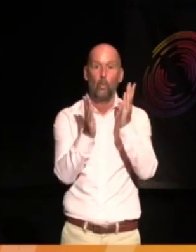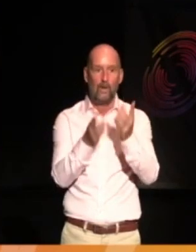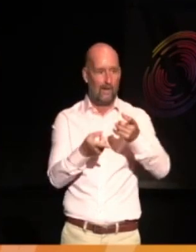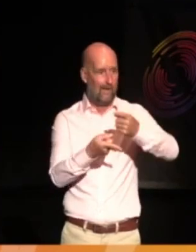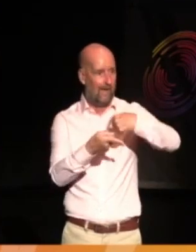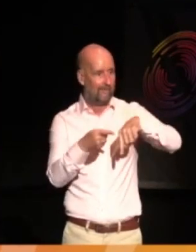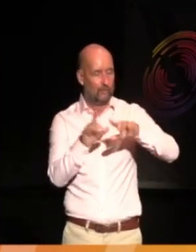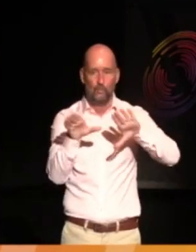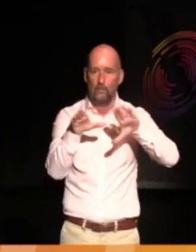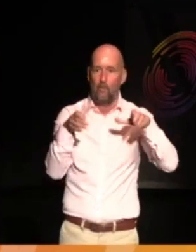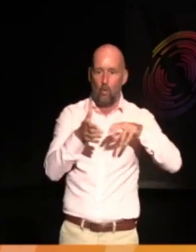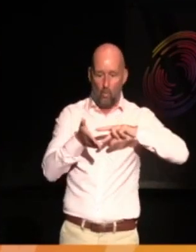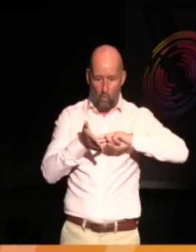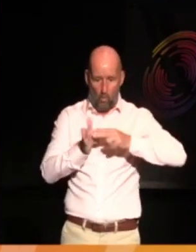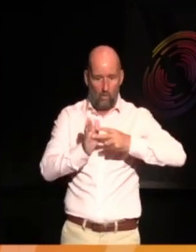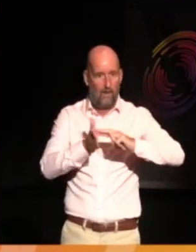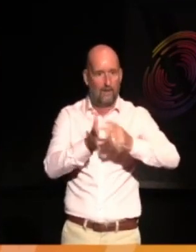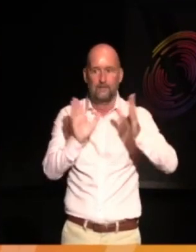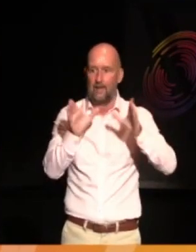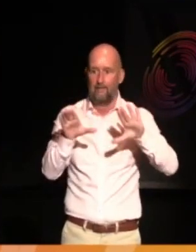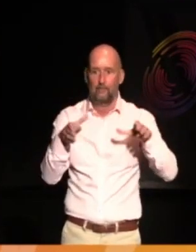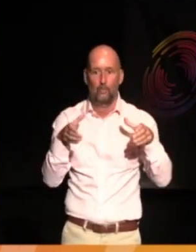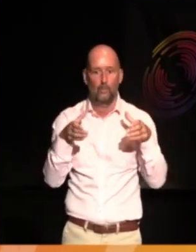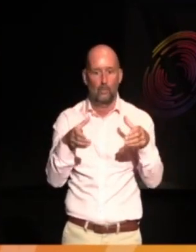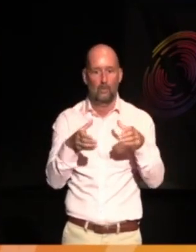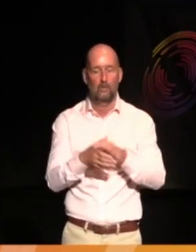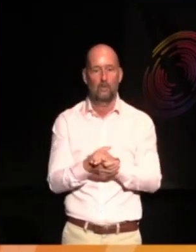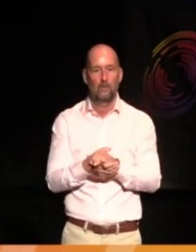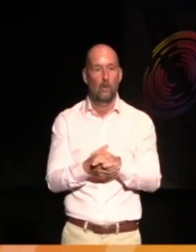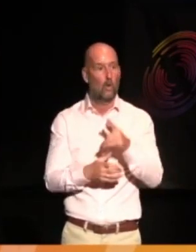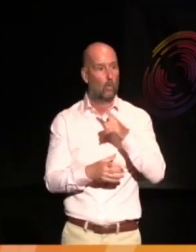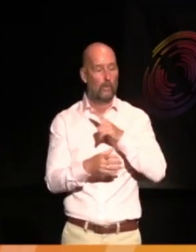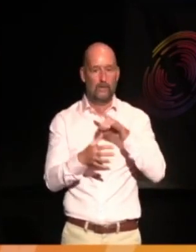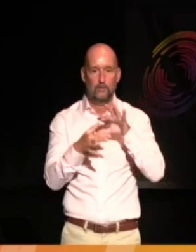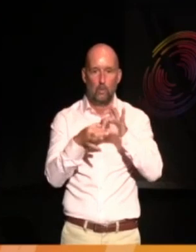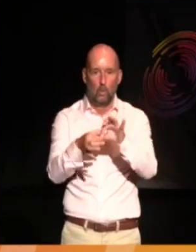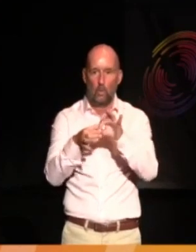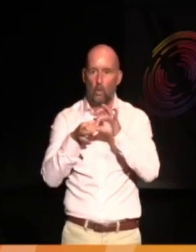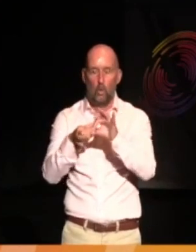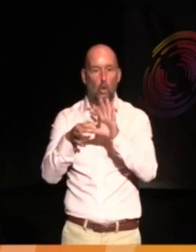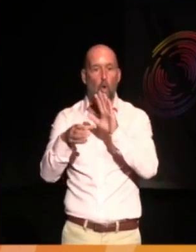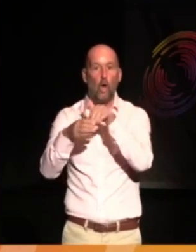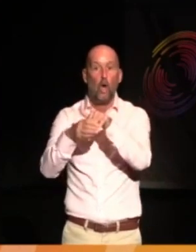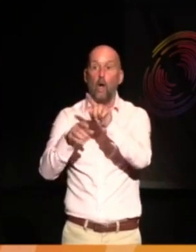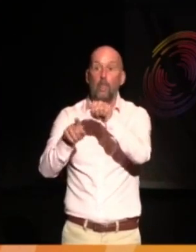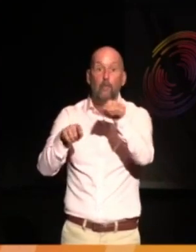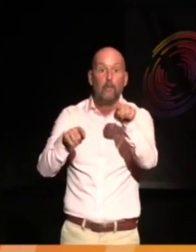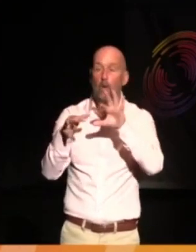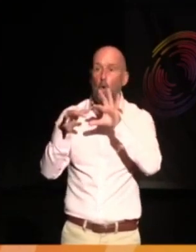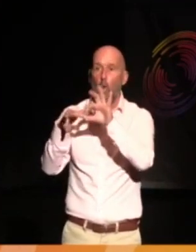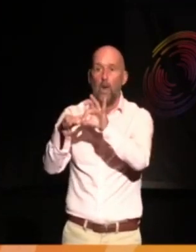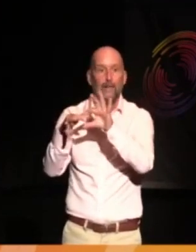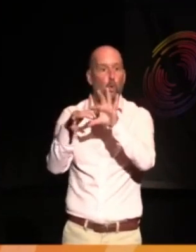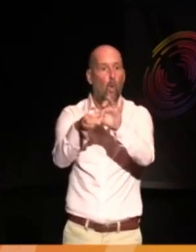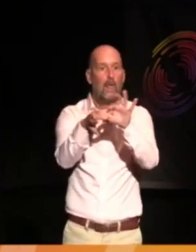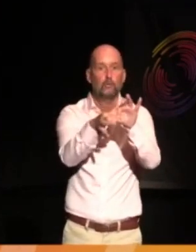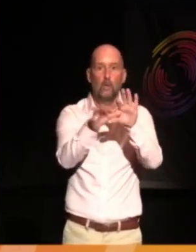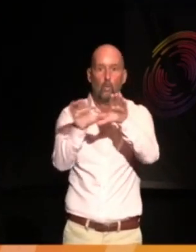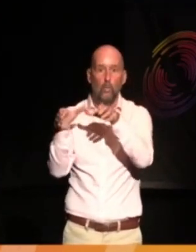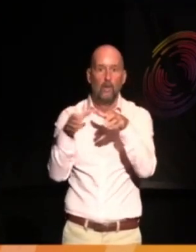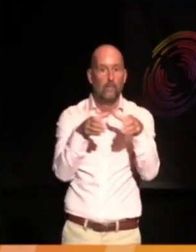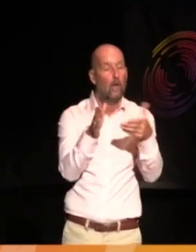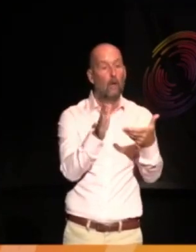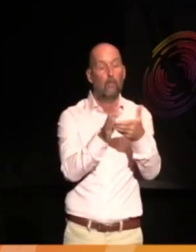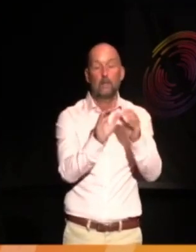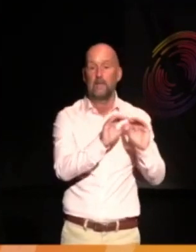organized. We have to be organized, and we need to build coalitions with other people, and we need to